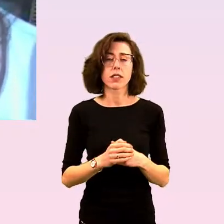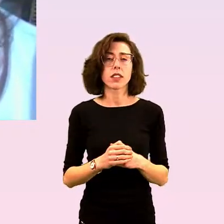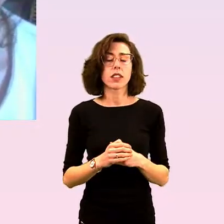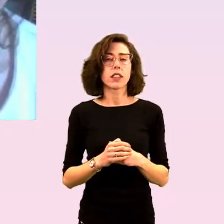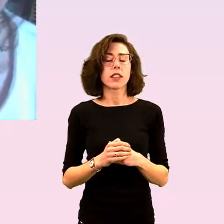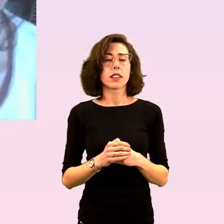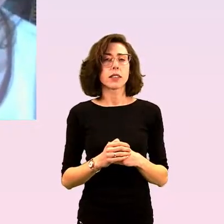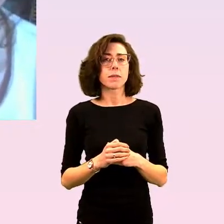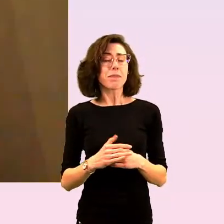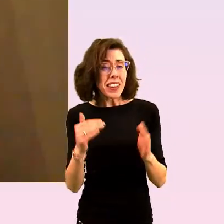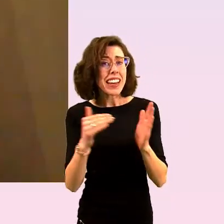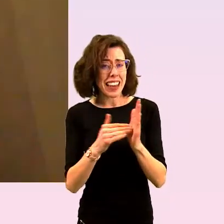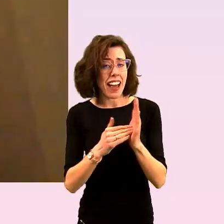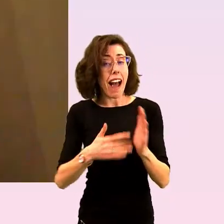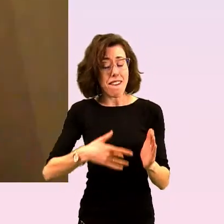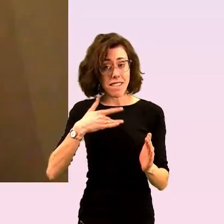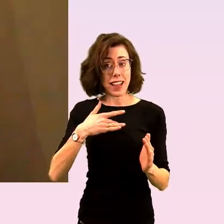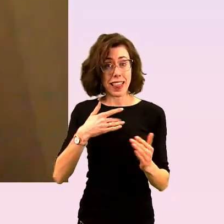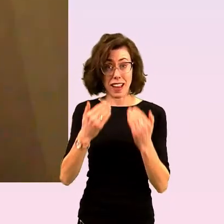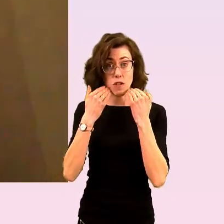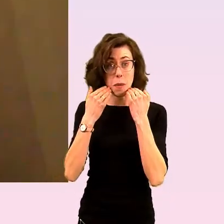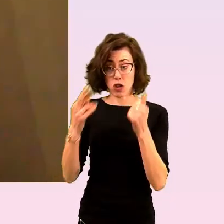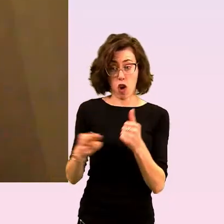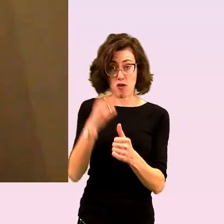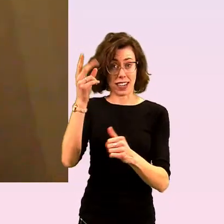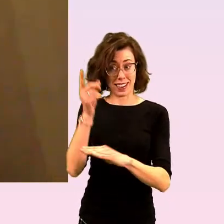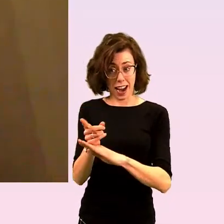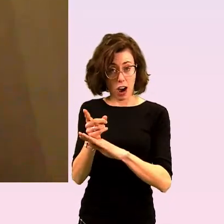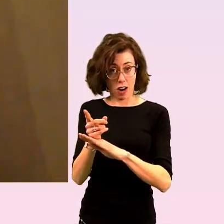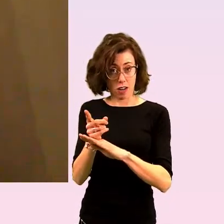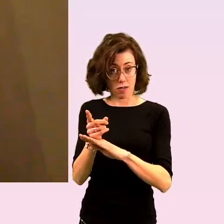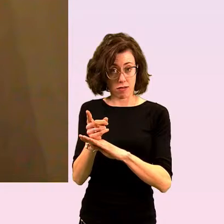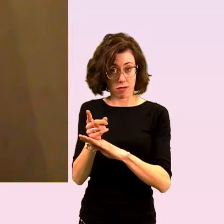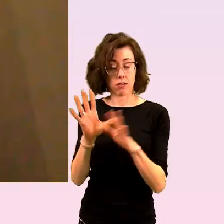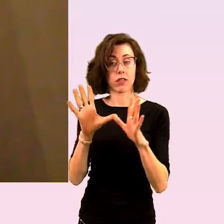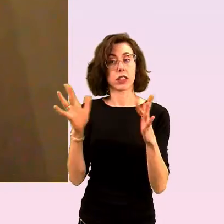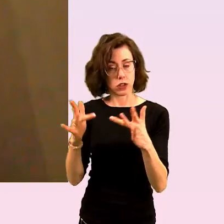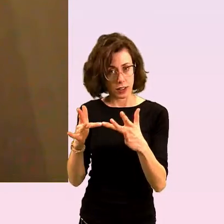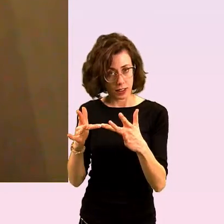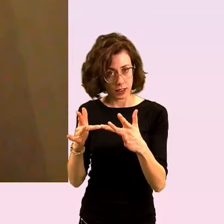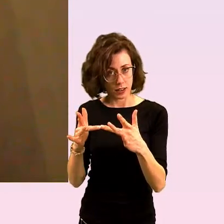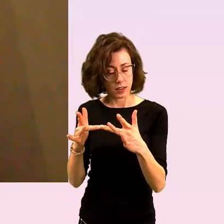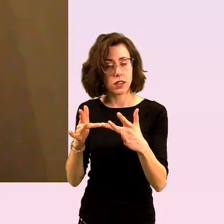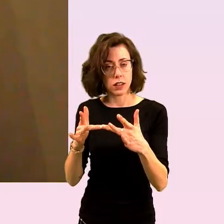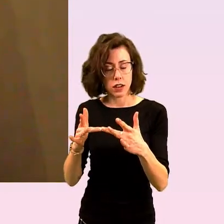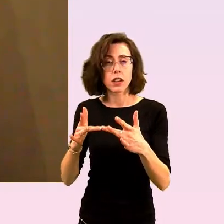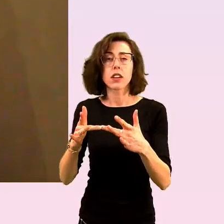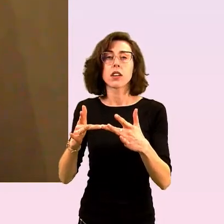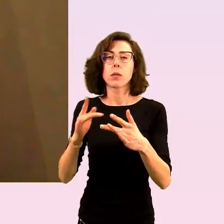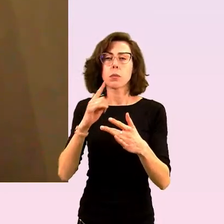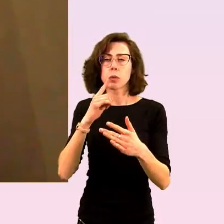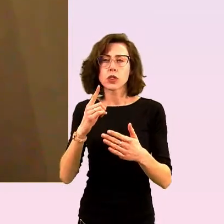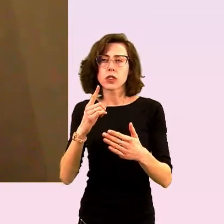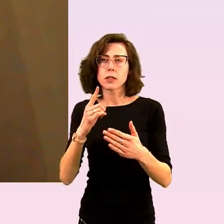I think the information was already there. To some extent, it is about the fact that we didn't need to look